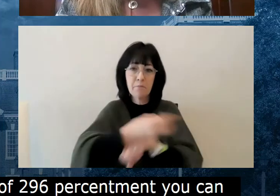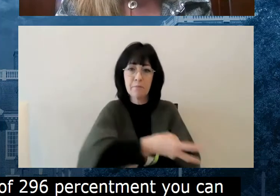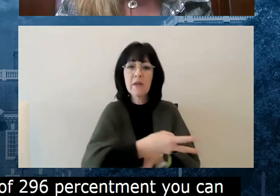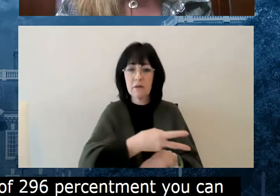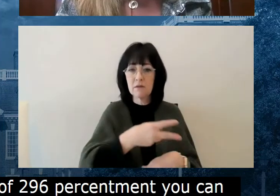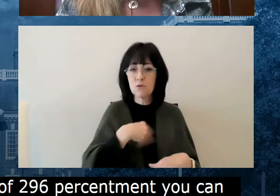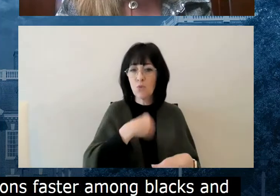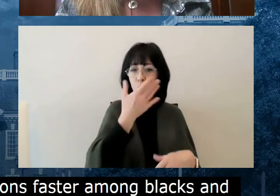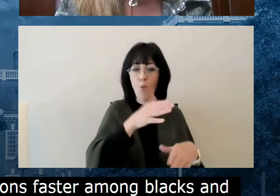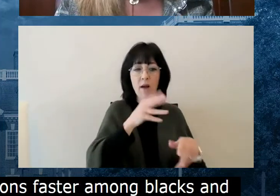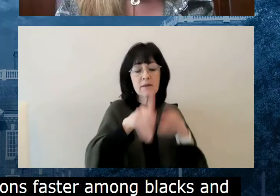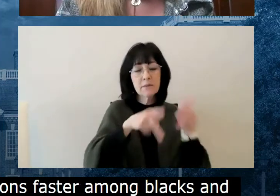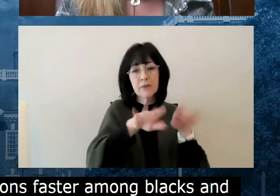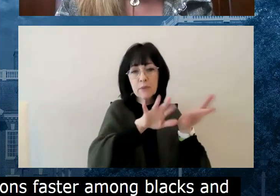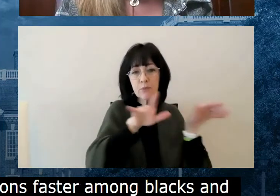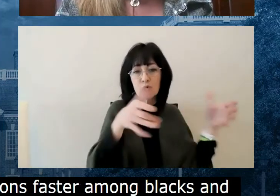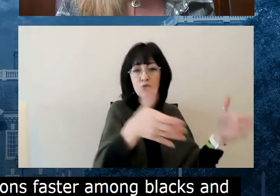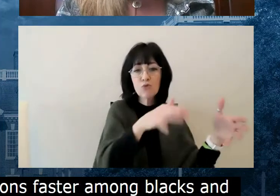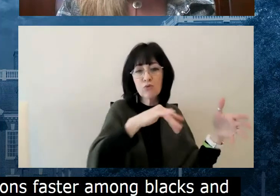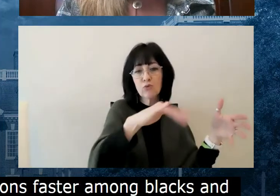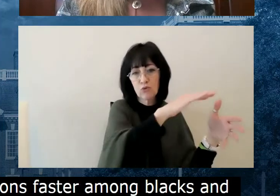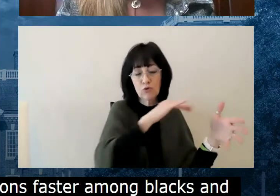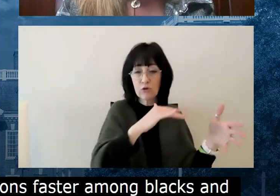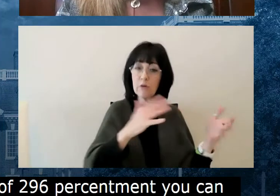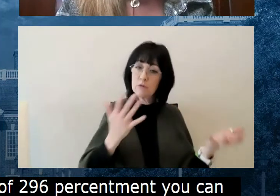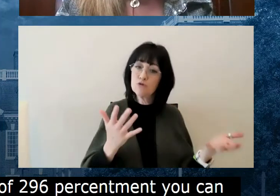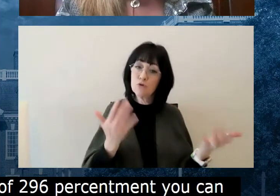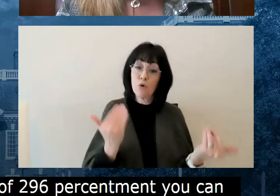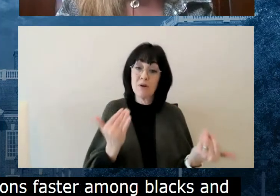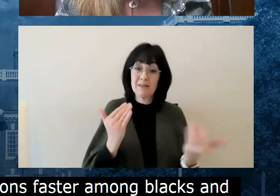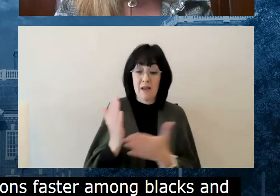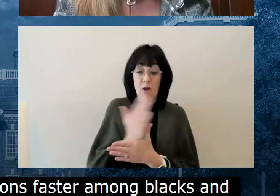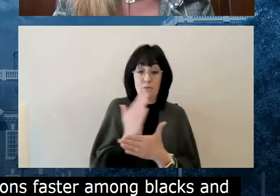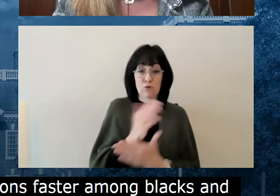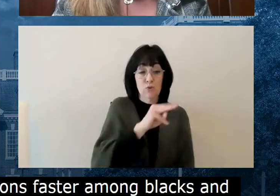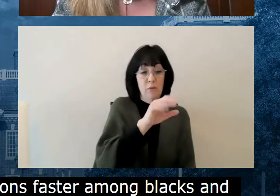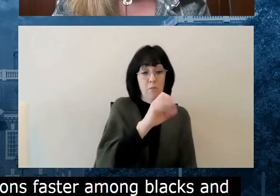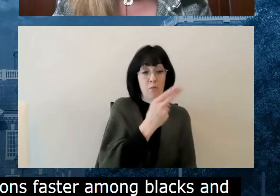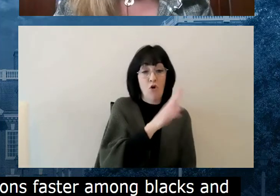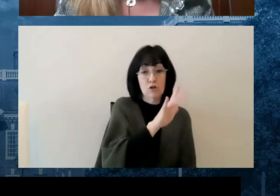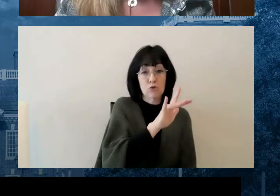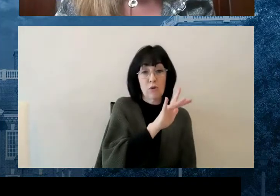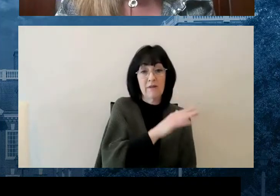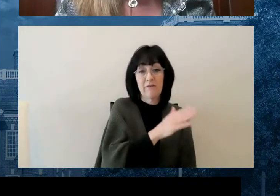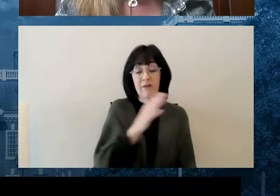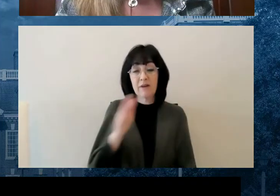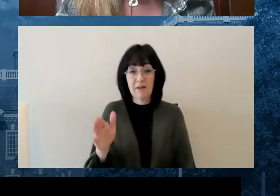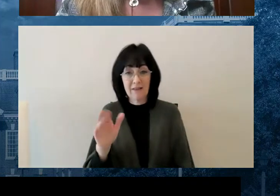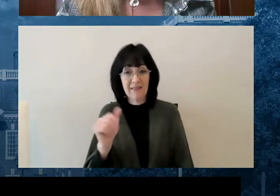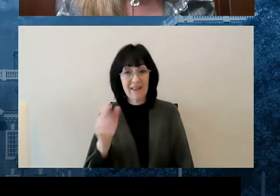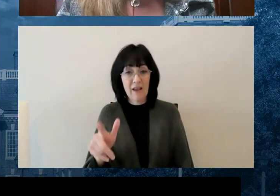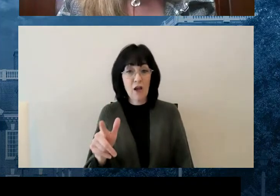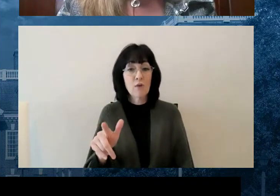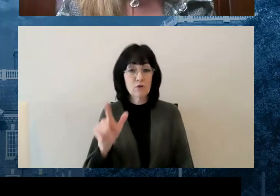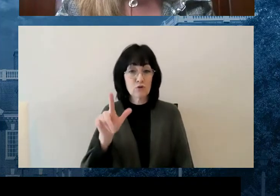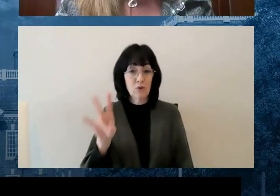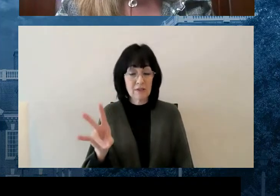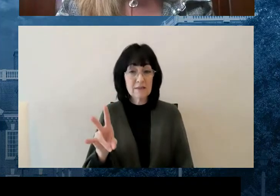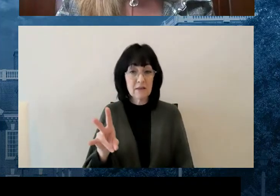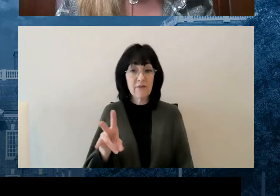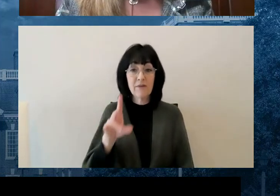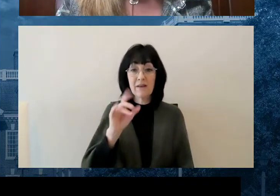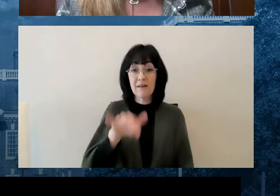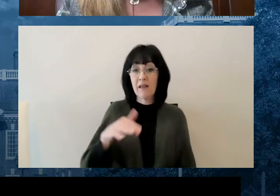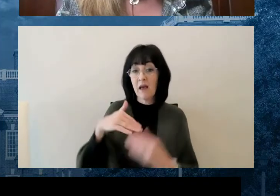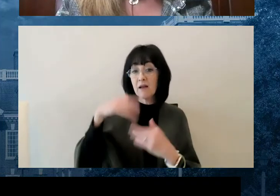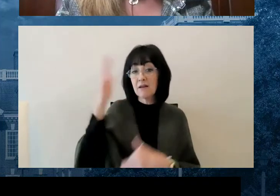progress on a statewide level. So between March 25th and April 27th, vaccinations among Black Delawareans who are 16 and